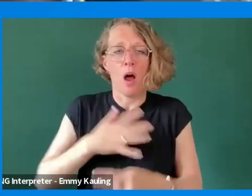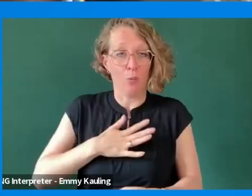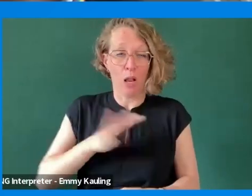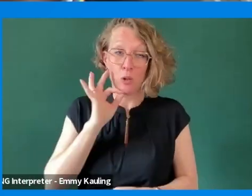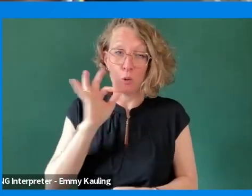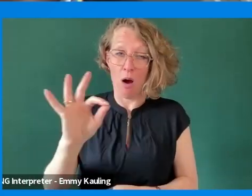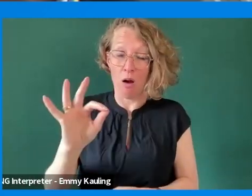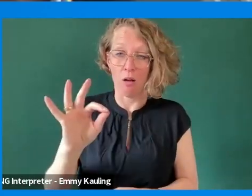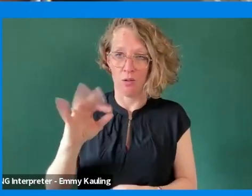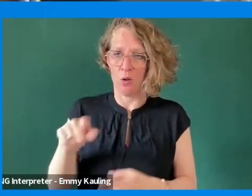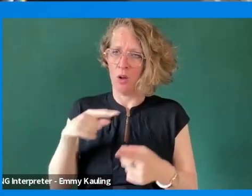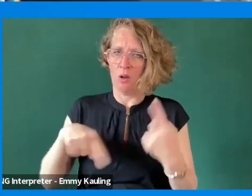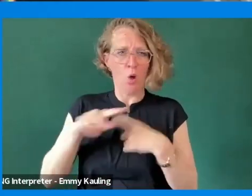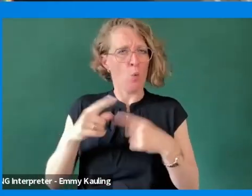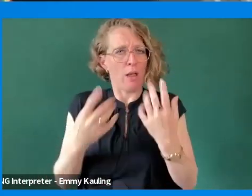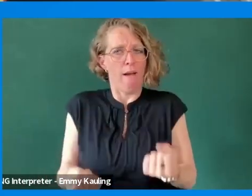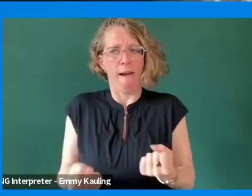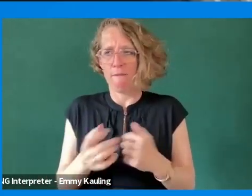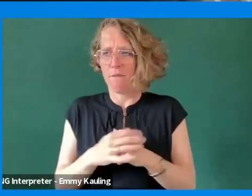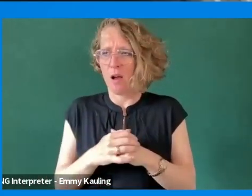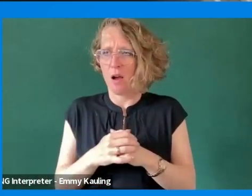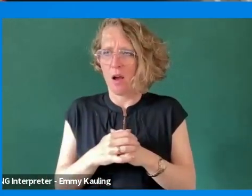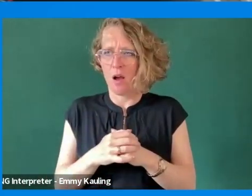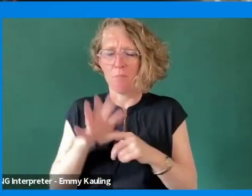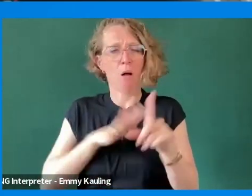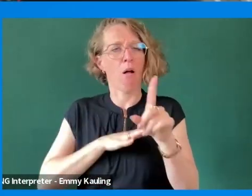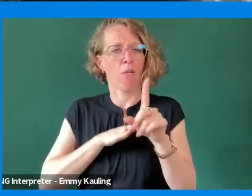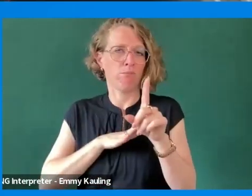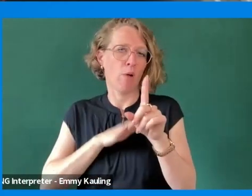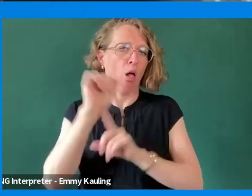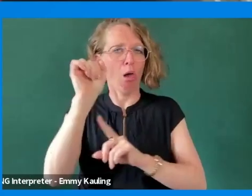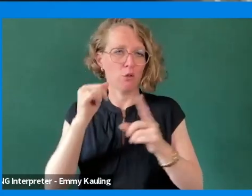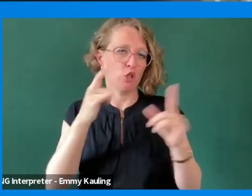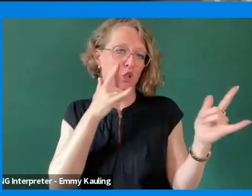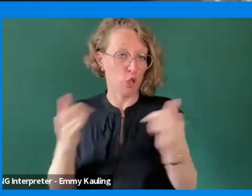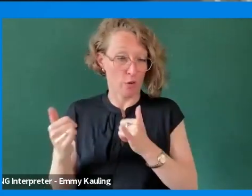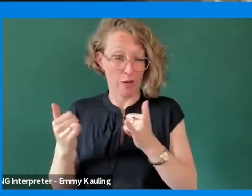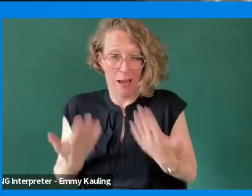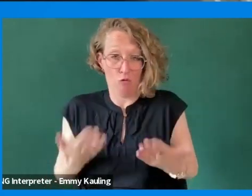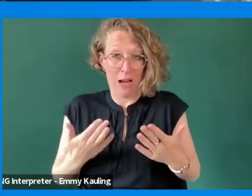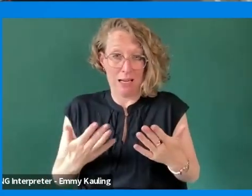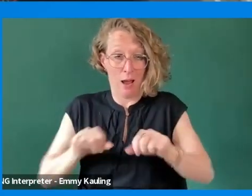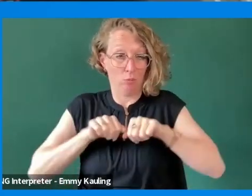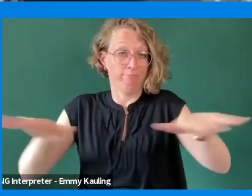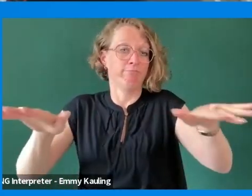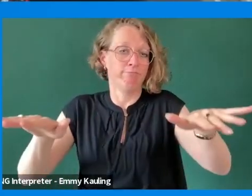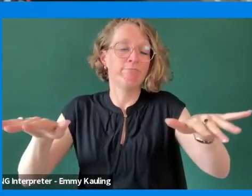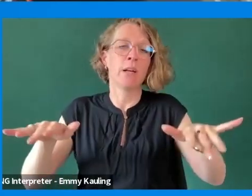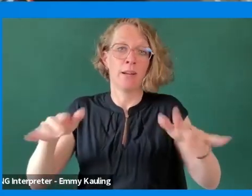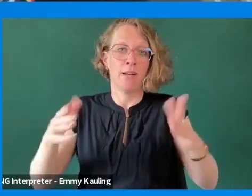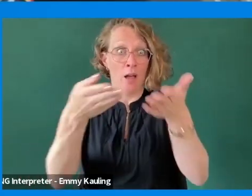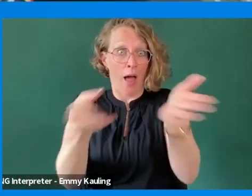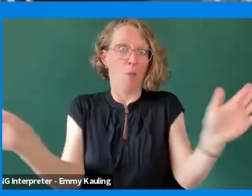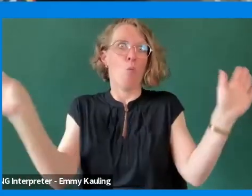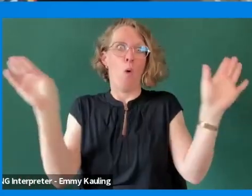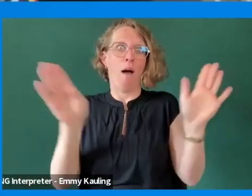is we've got a culture survey that we are running, and we're looking for as wide a reach